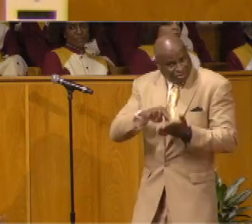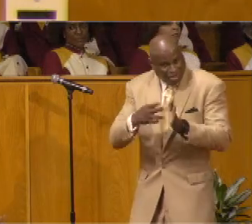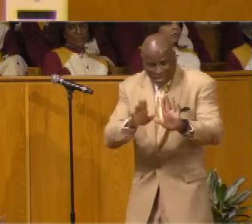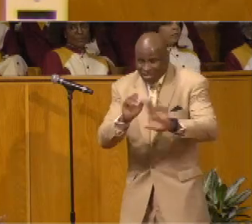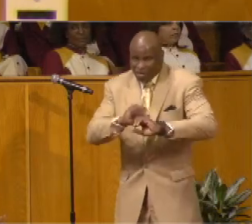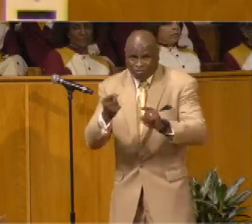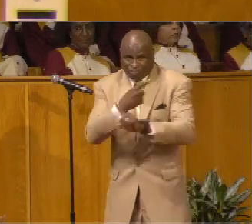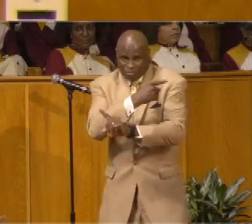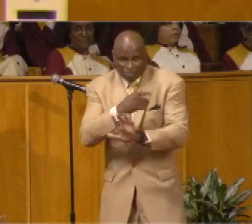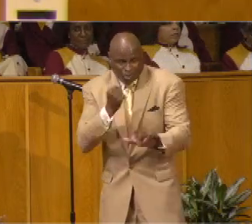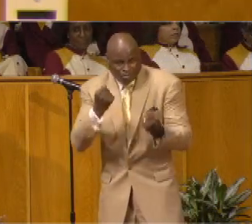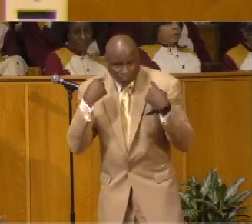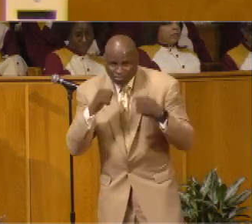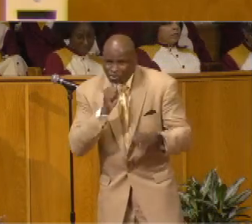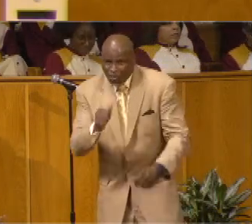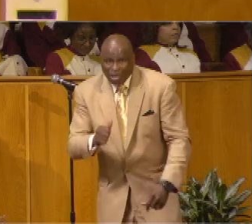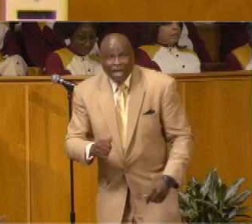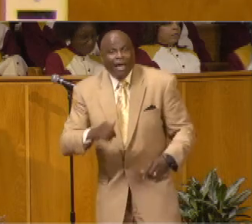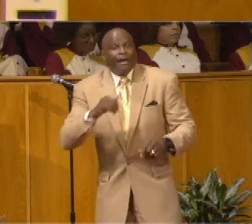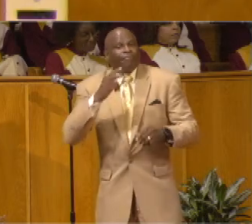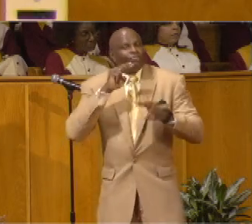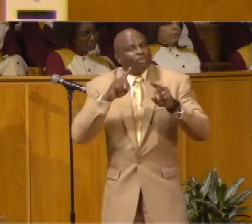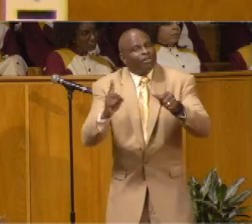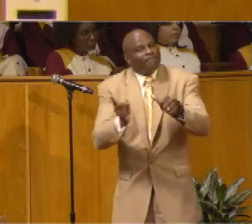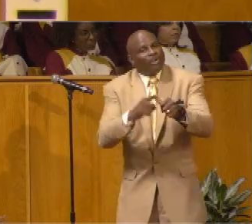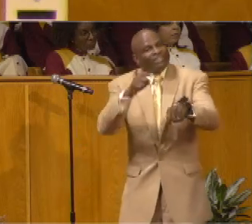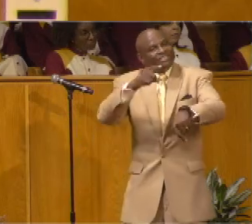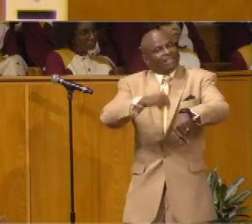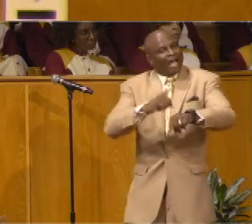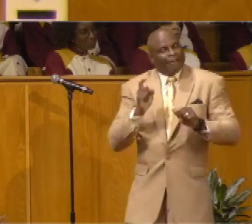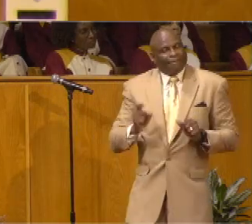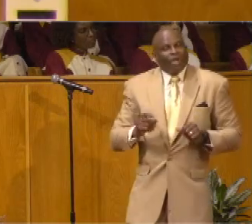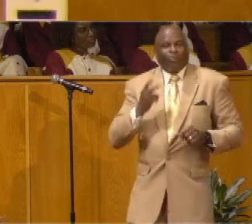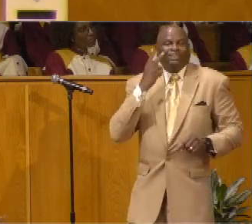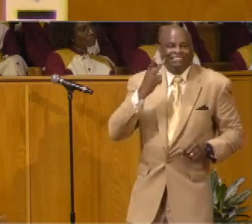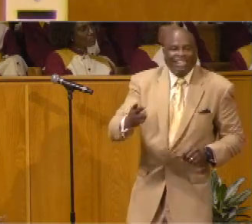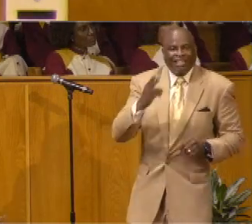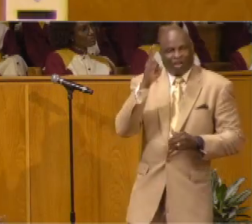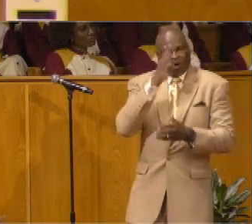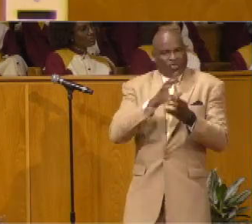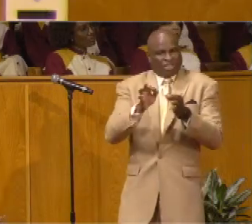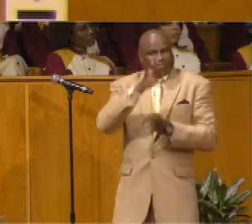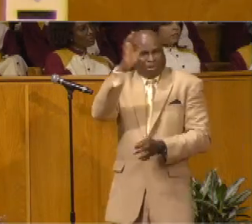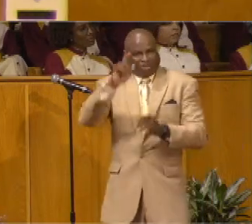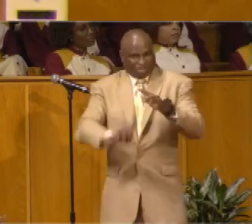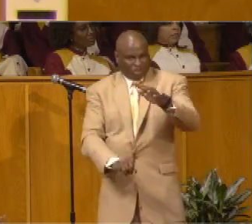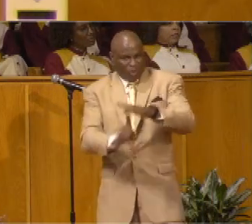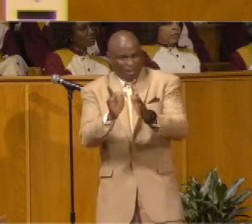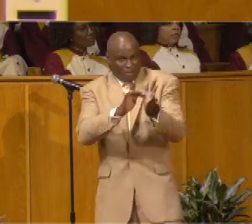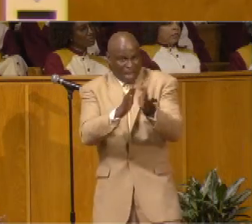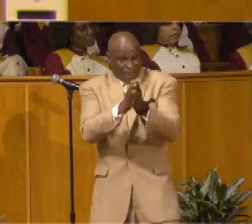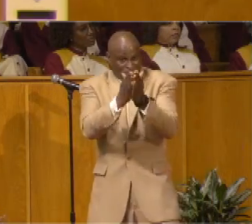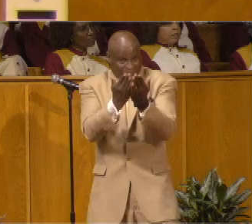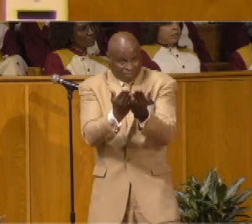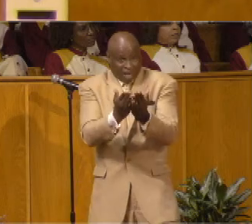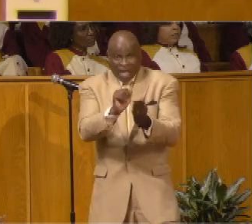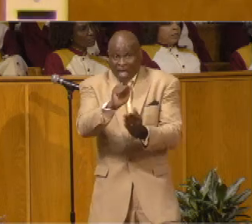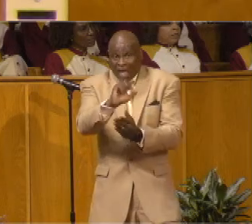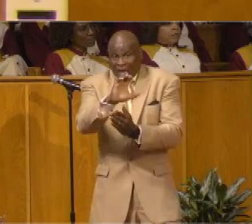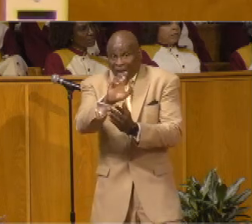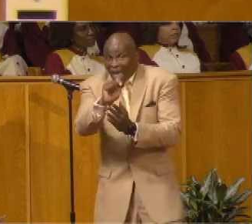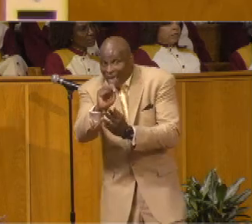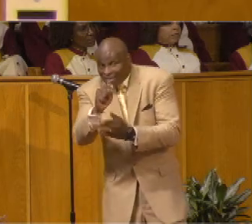Stay with me. Take a look at the very first time we see the manifestation of tongues. Acts chapter